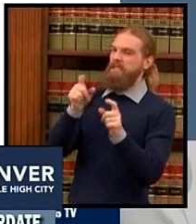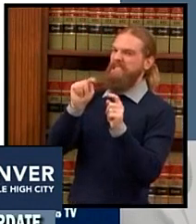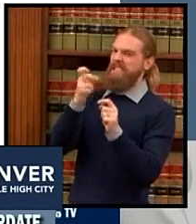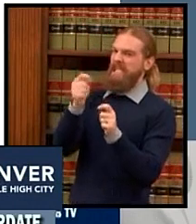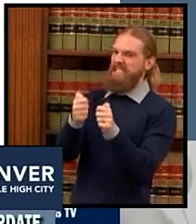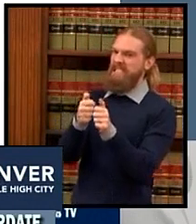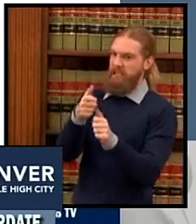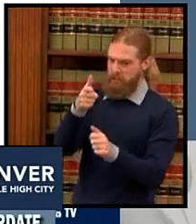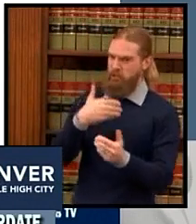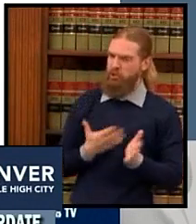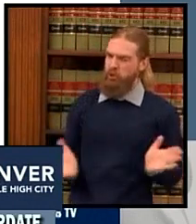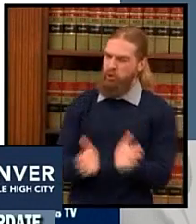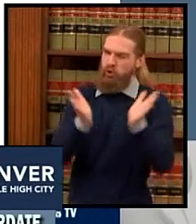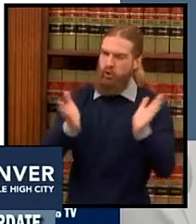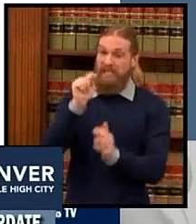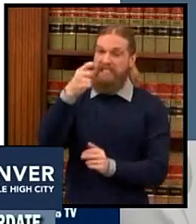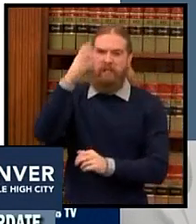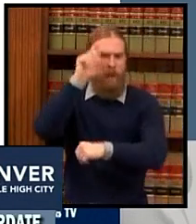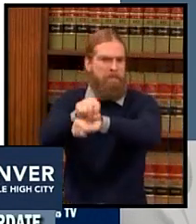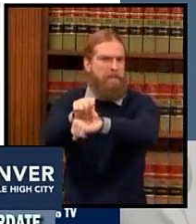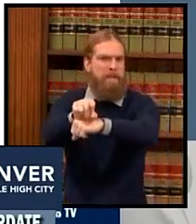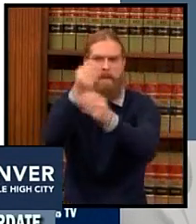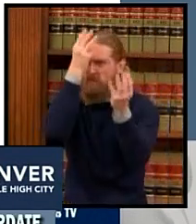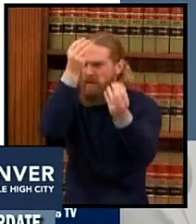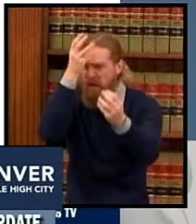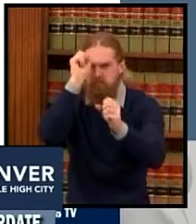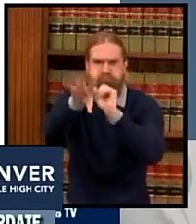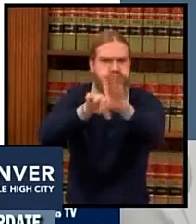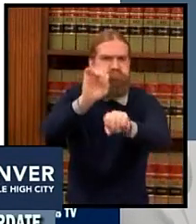as well. Number of ways that people can stay up to date.